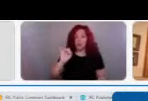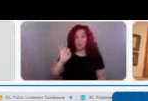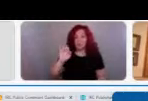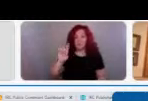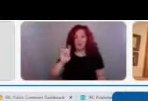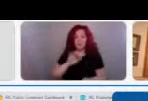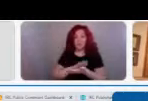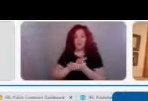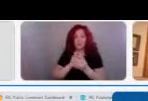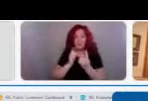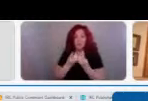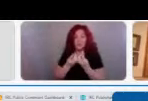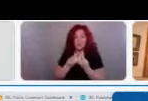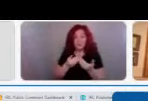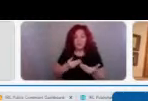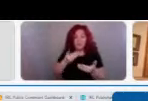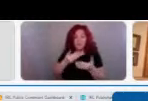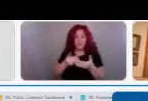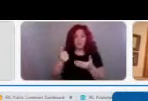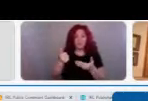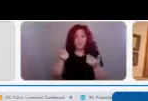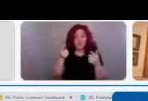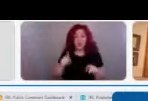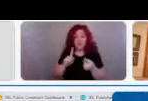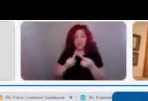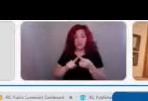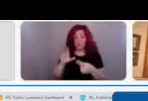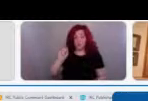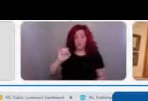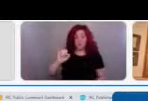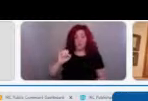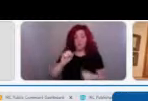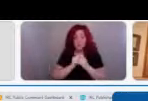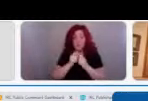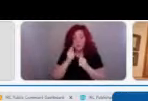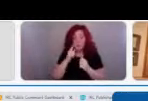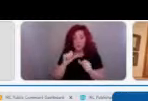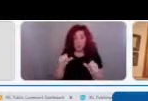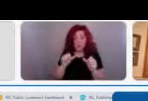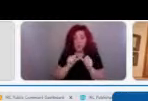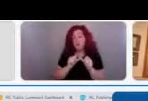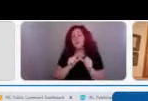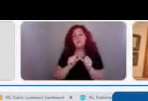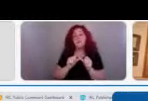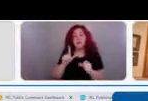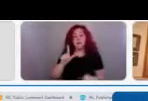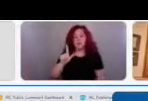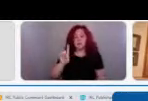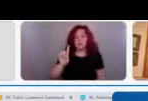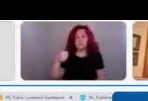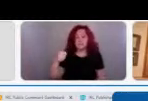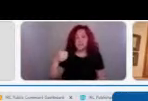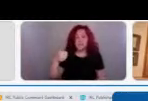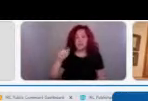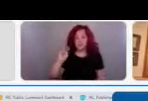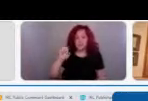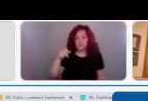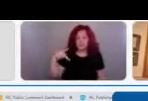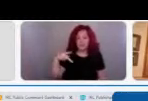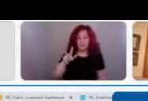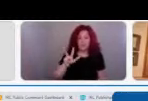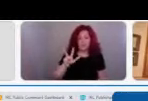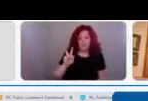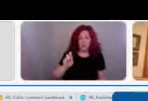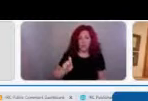closest you have come to keeping communities of interest together for that area was ld 10 and map 3.0